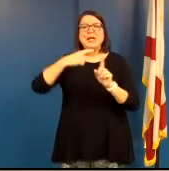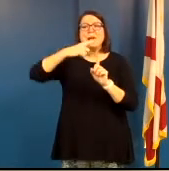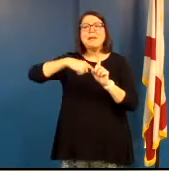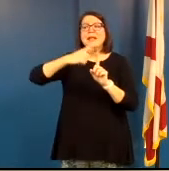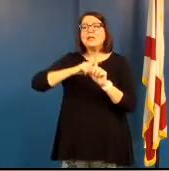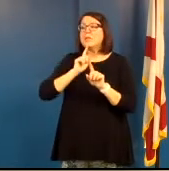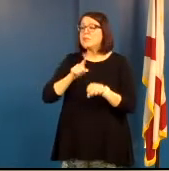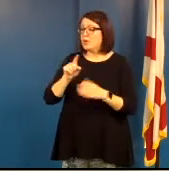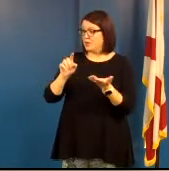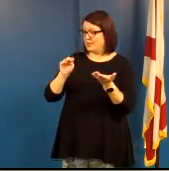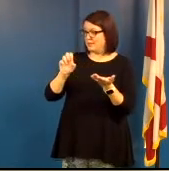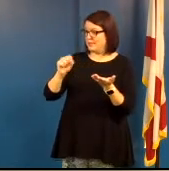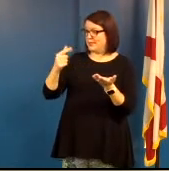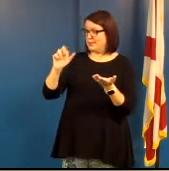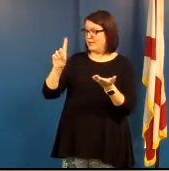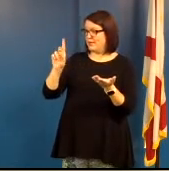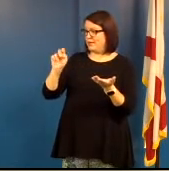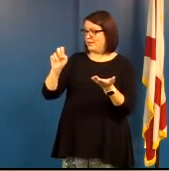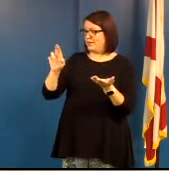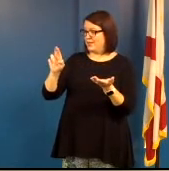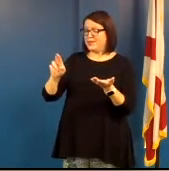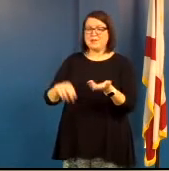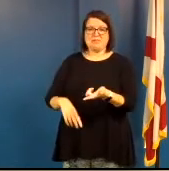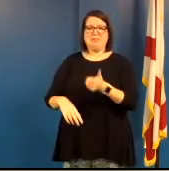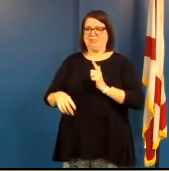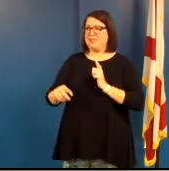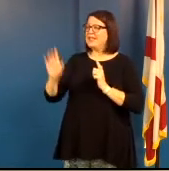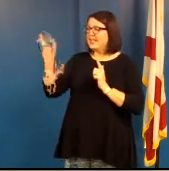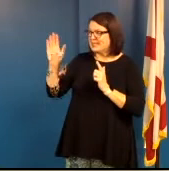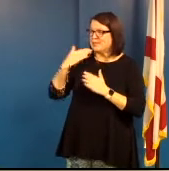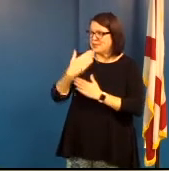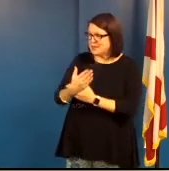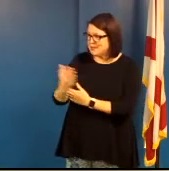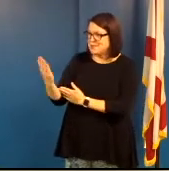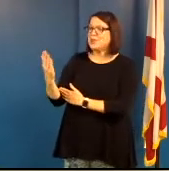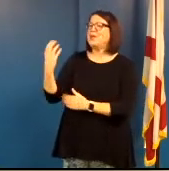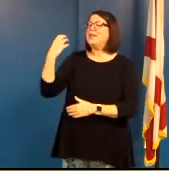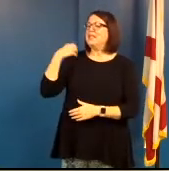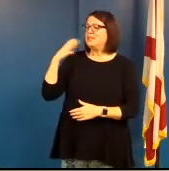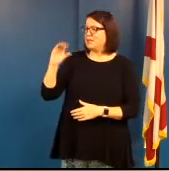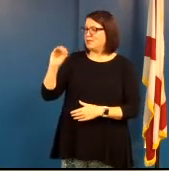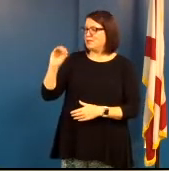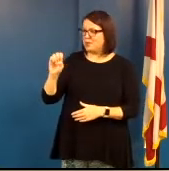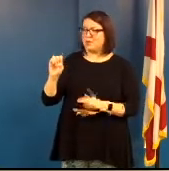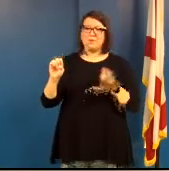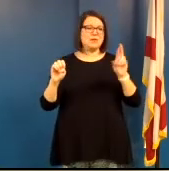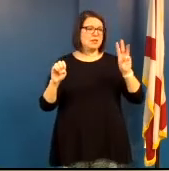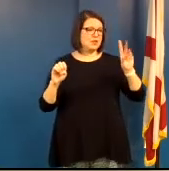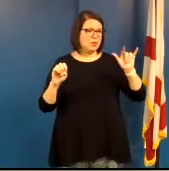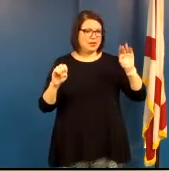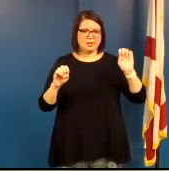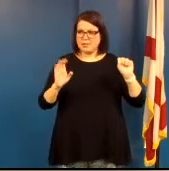Ms. Gardner. Yes, good morning, Chair Cole, trustees, Dr. Williams. Good morning. I would like to just update you on